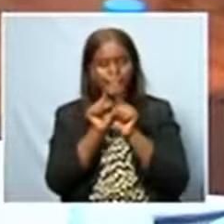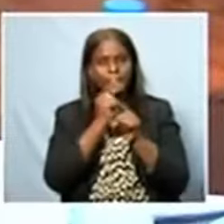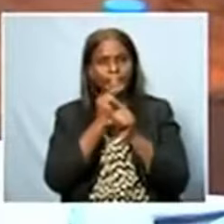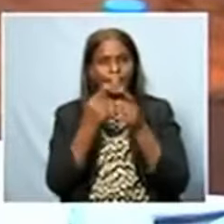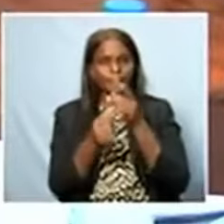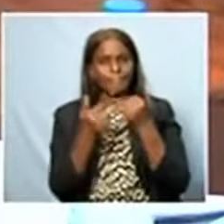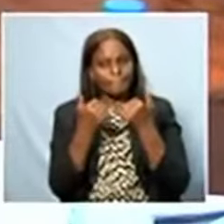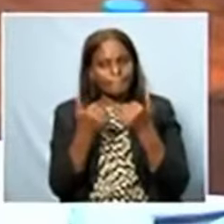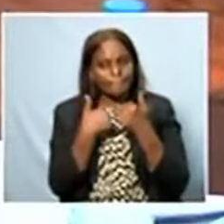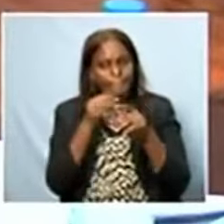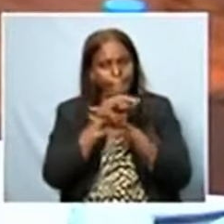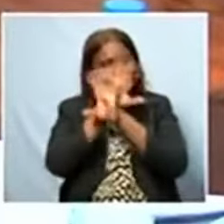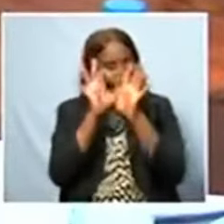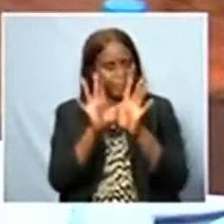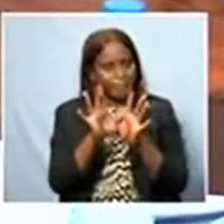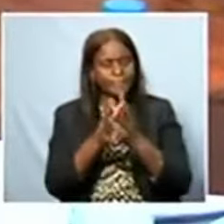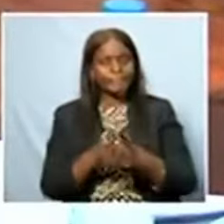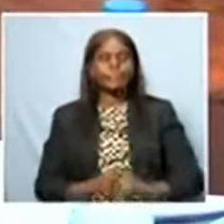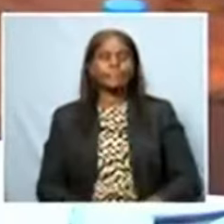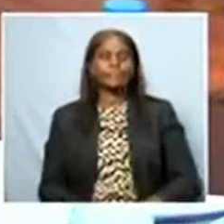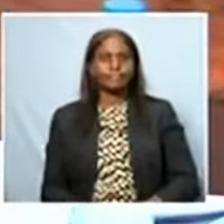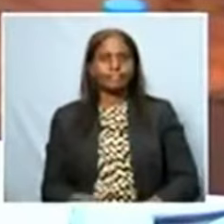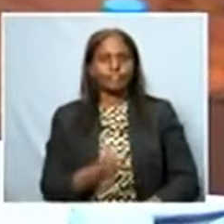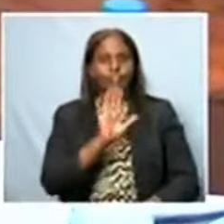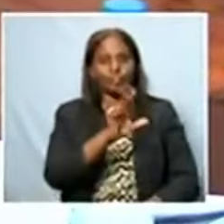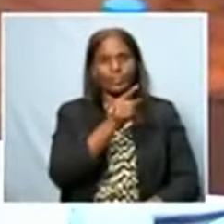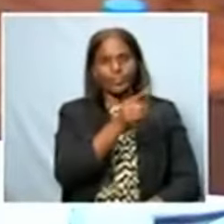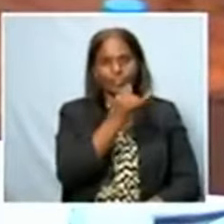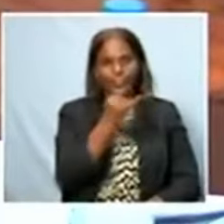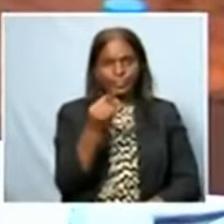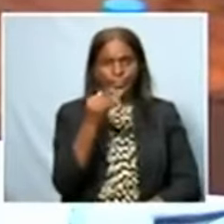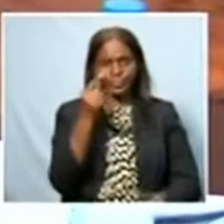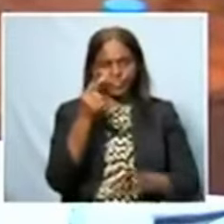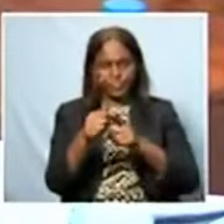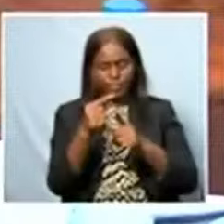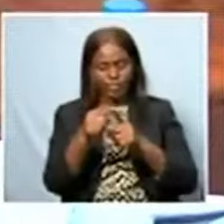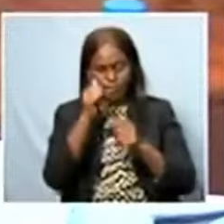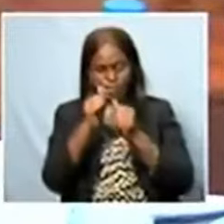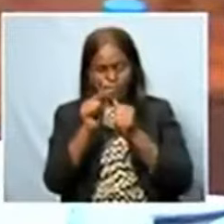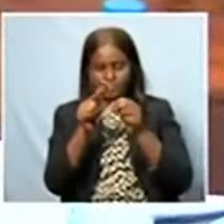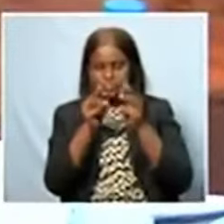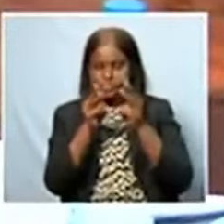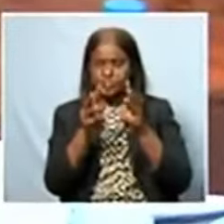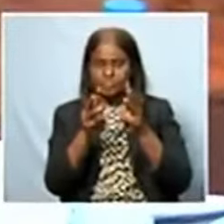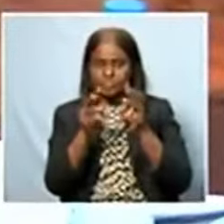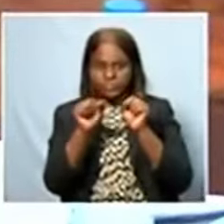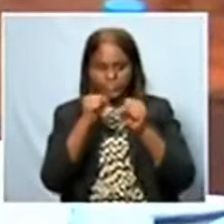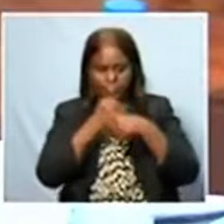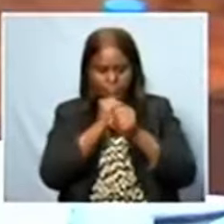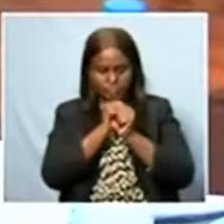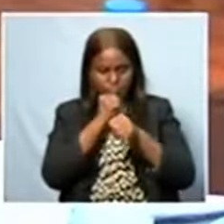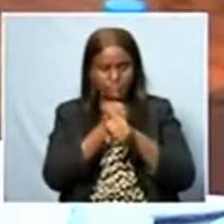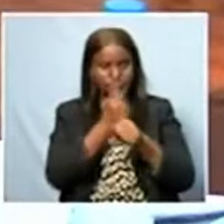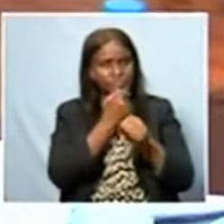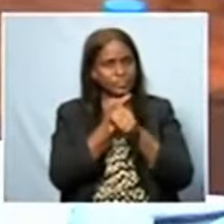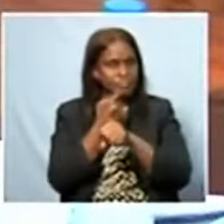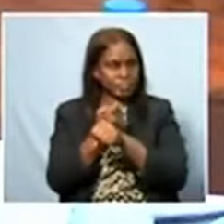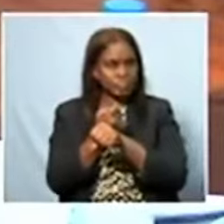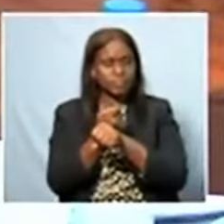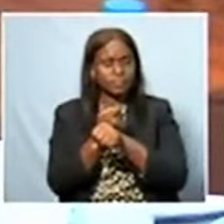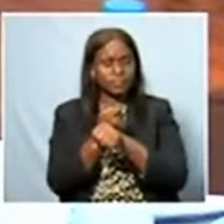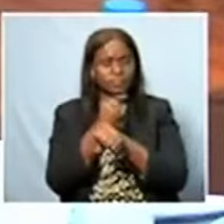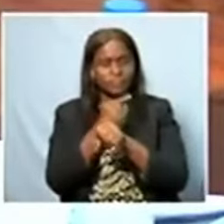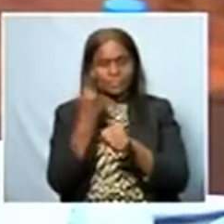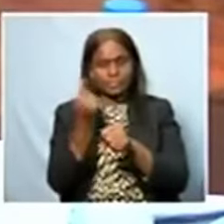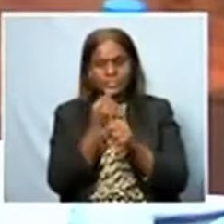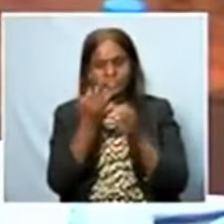to clarify on the issue of the word "or", because these are the ways which will create a bit of an ambiguity. So we just